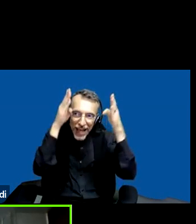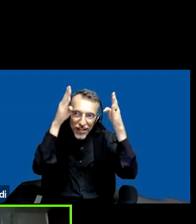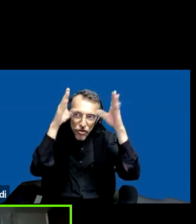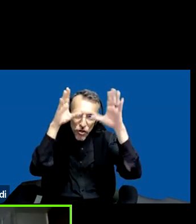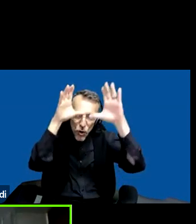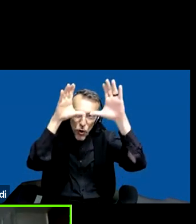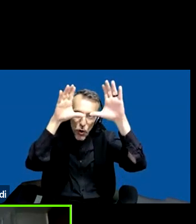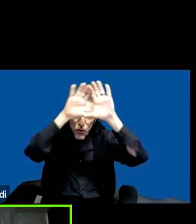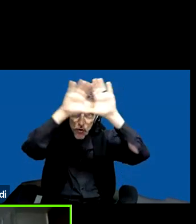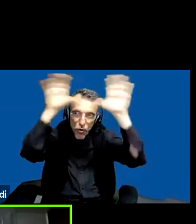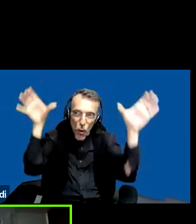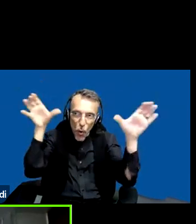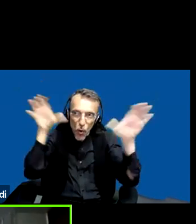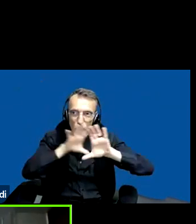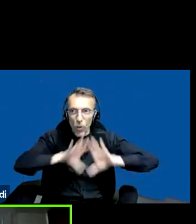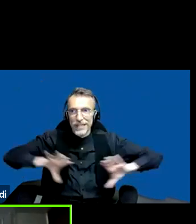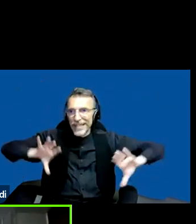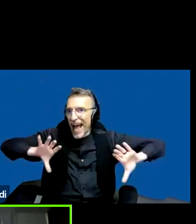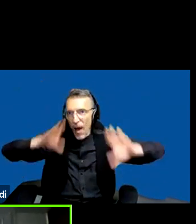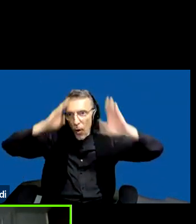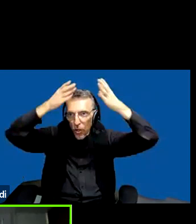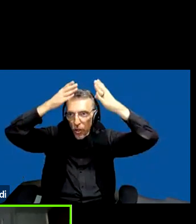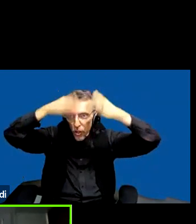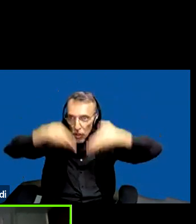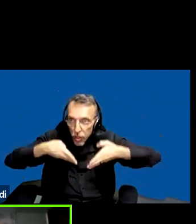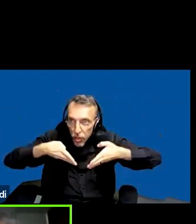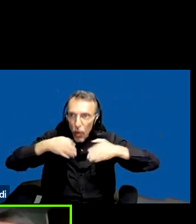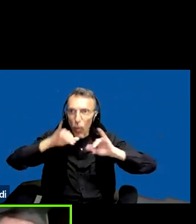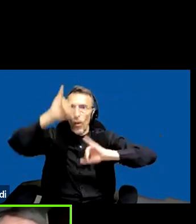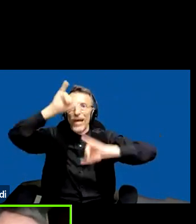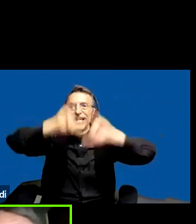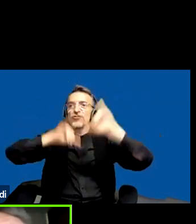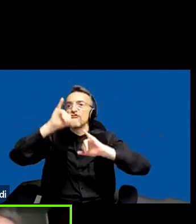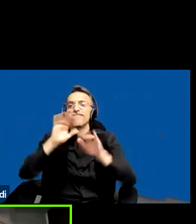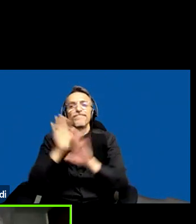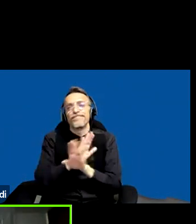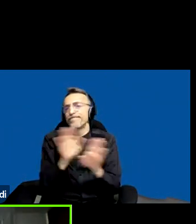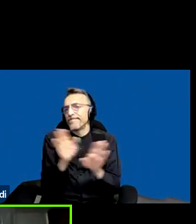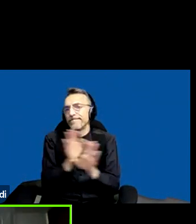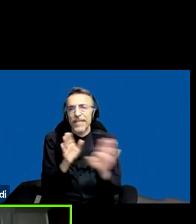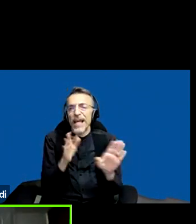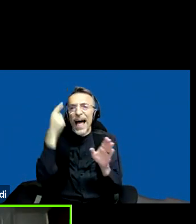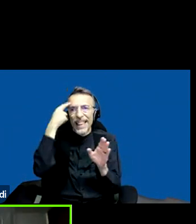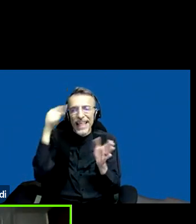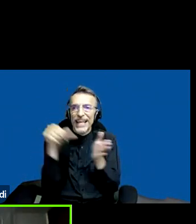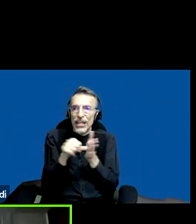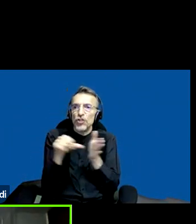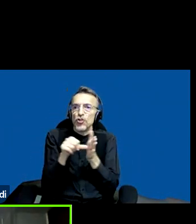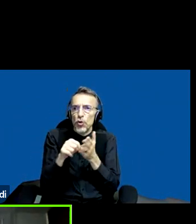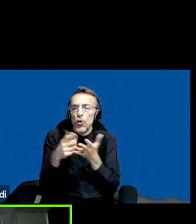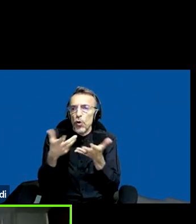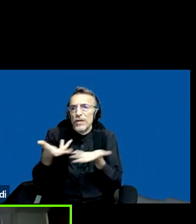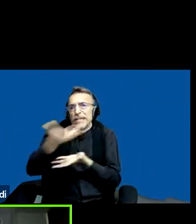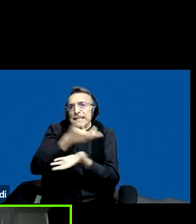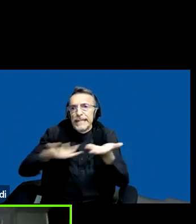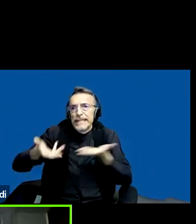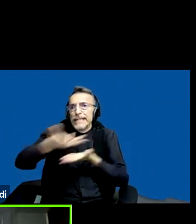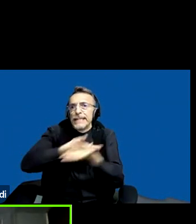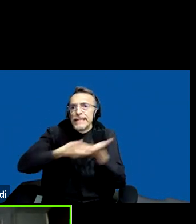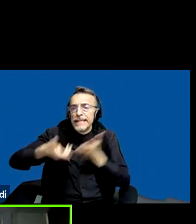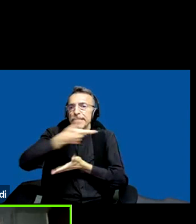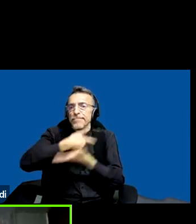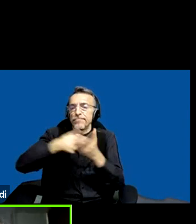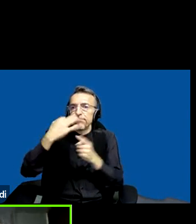south, but the categories themselves. I think the question is very well posed, and these issues are being discussed very vigorously, I think, in all our